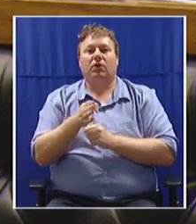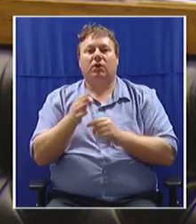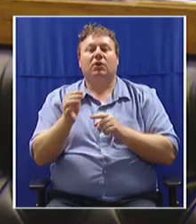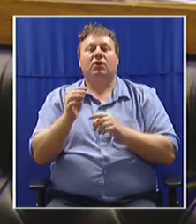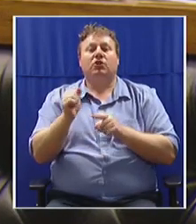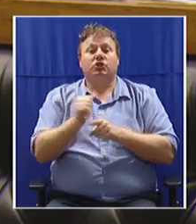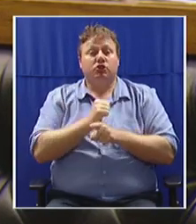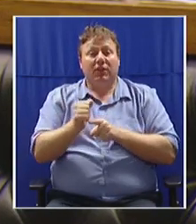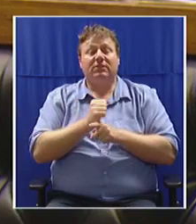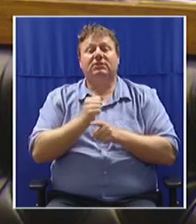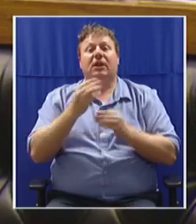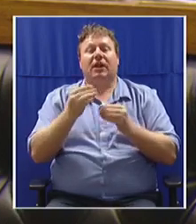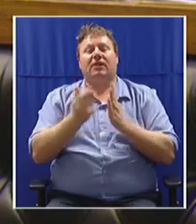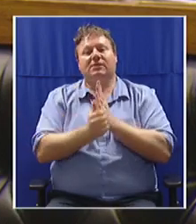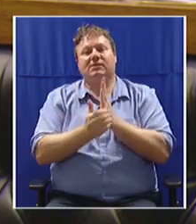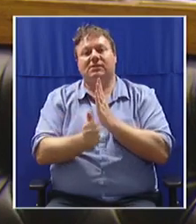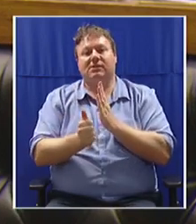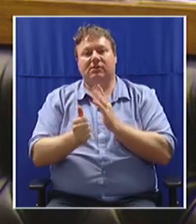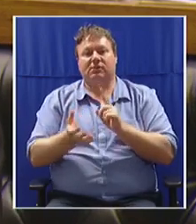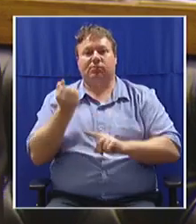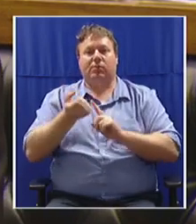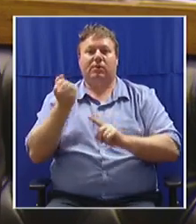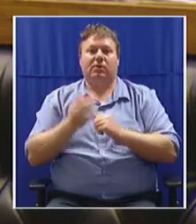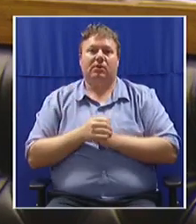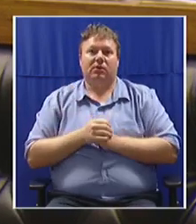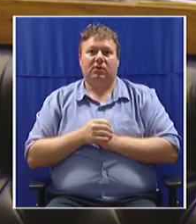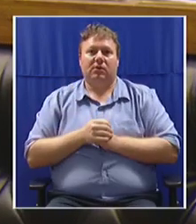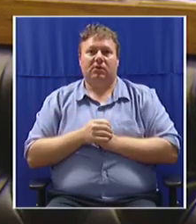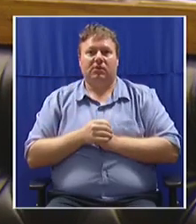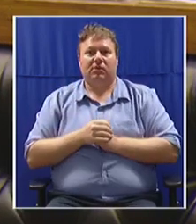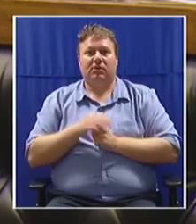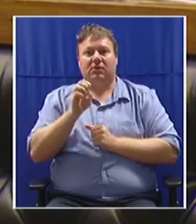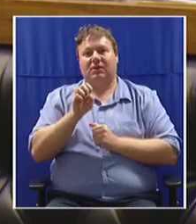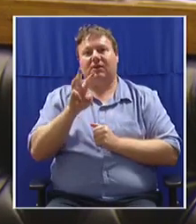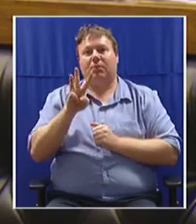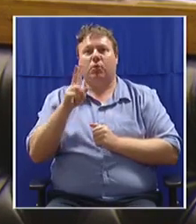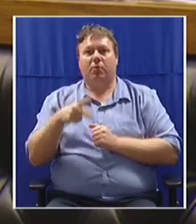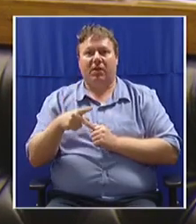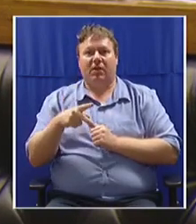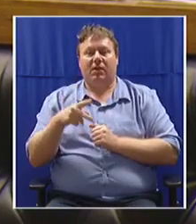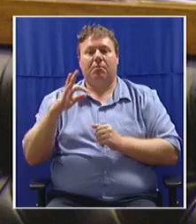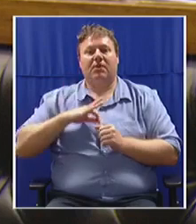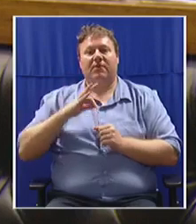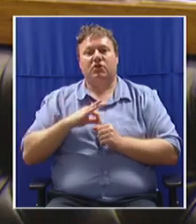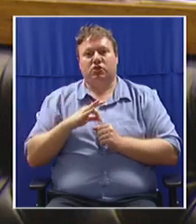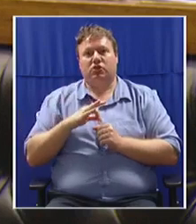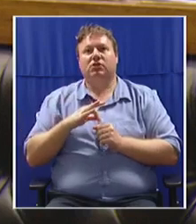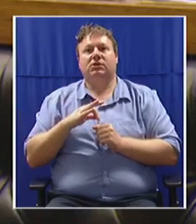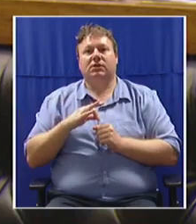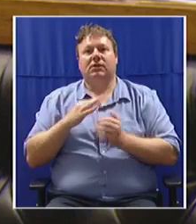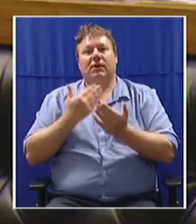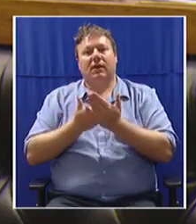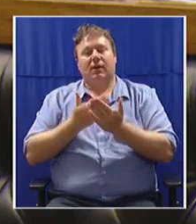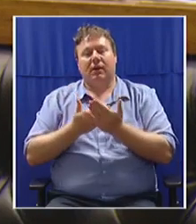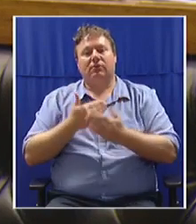and skills acquired during training, EPWP beneficiaries can now move into sustainable